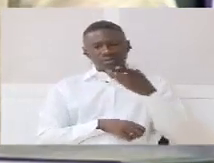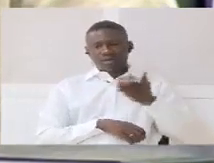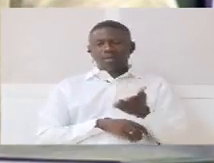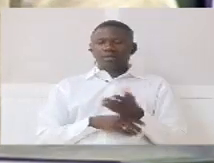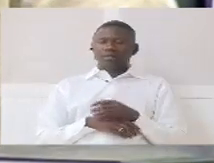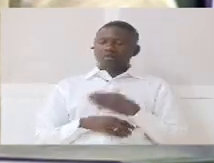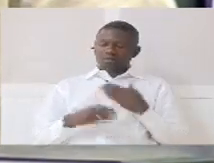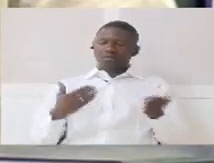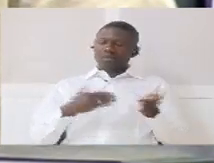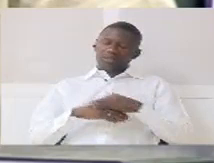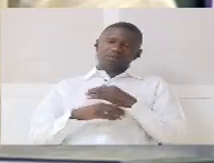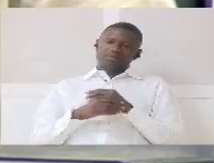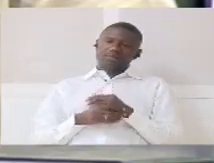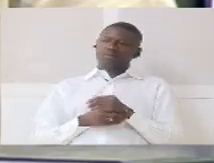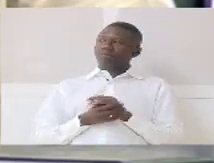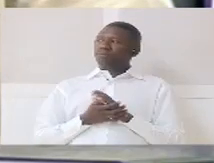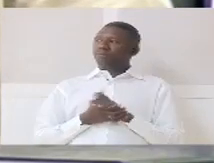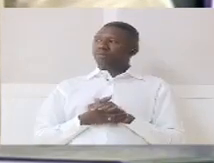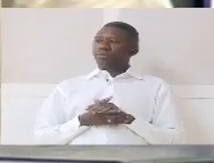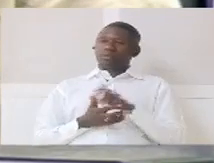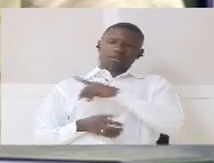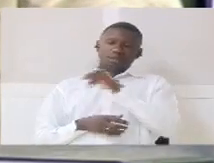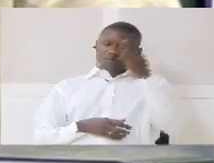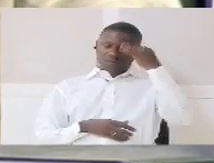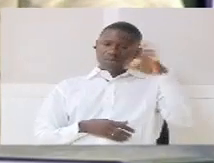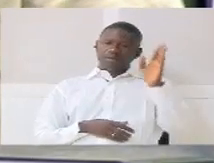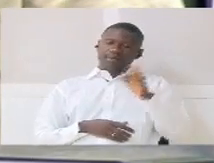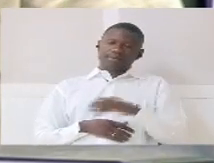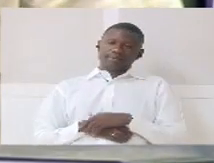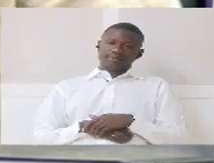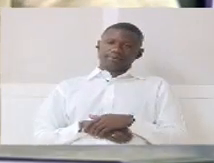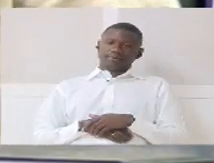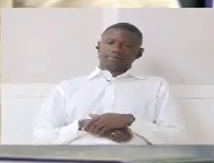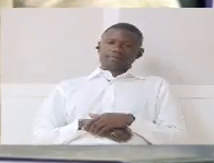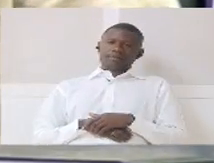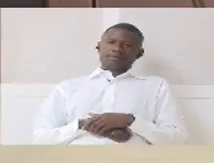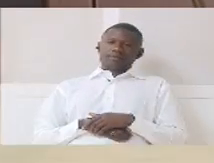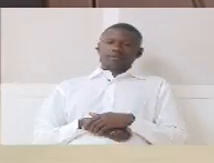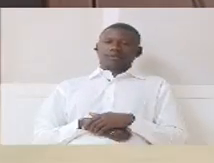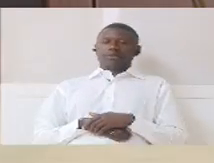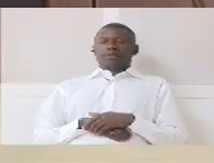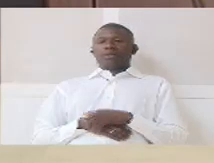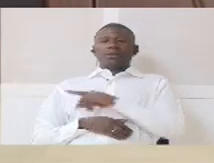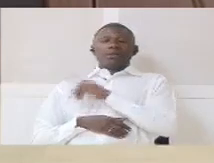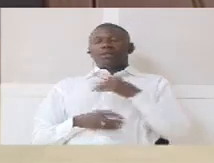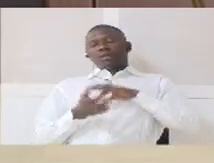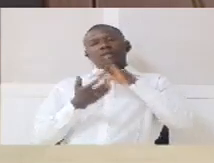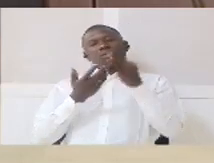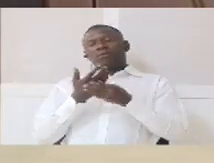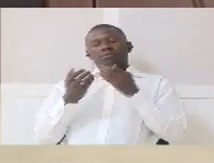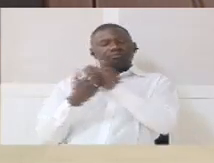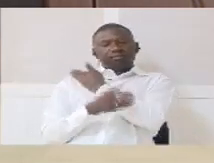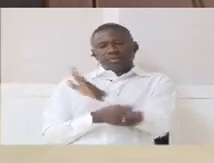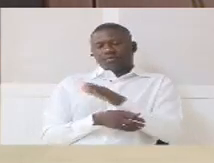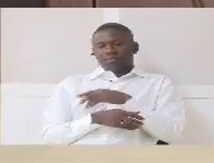that was the end of the show. They went. And they left. They removed him from there now. And they removed him from that